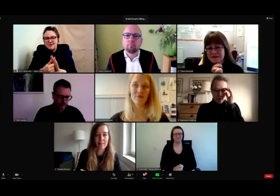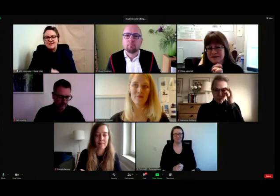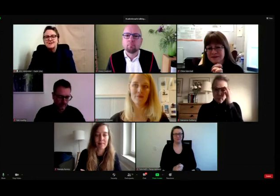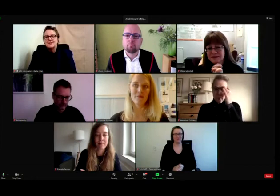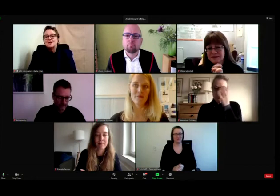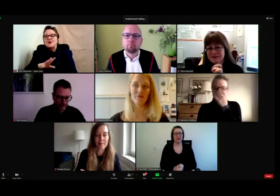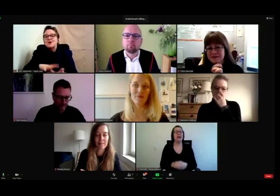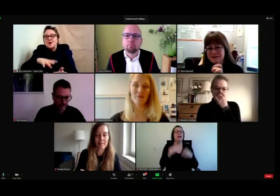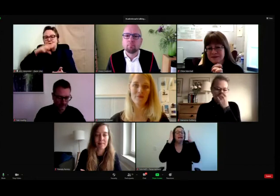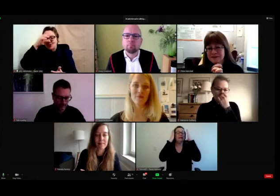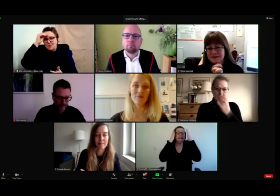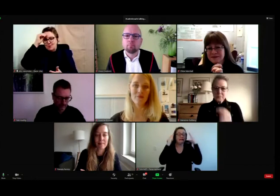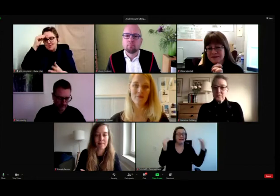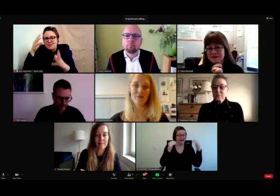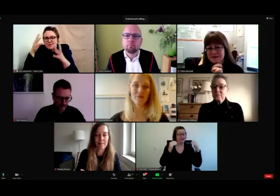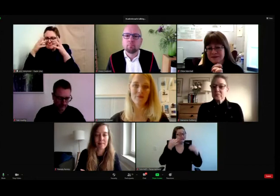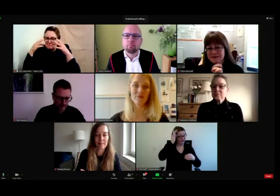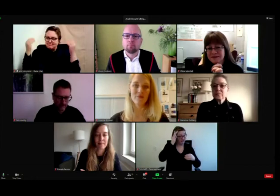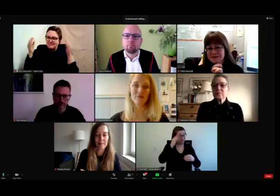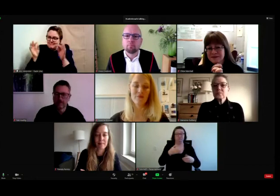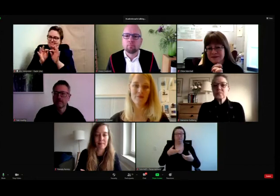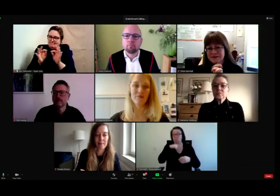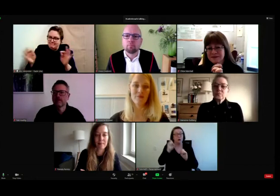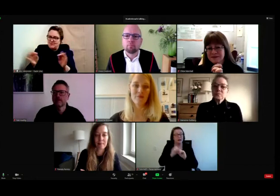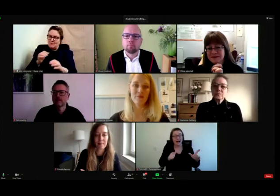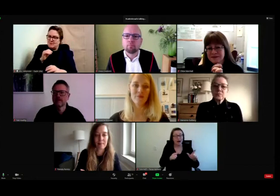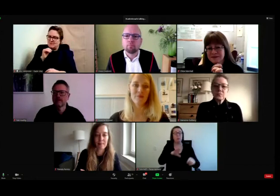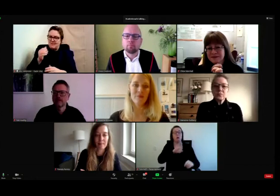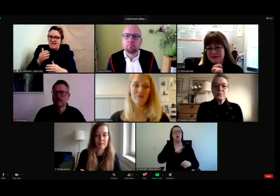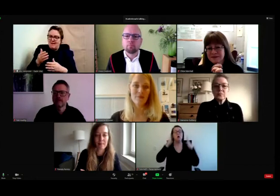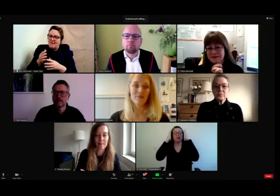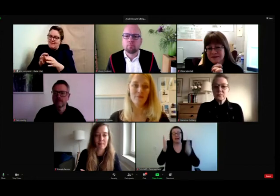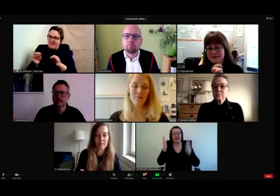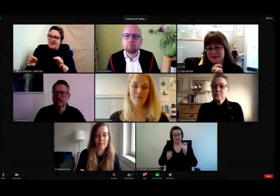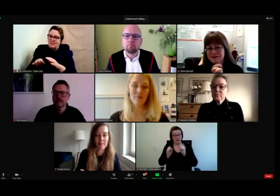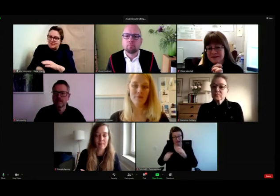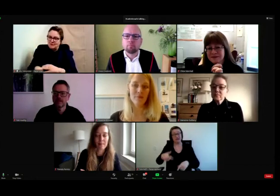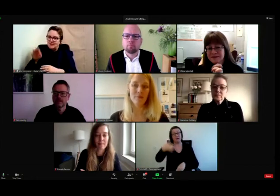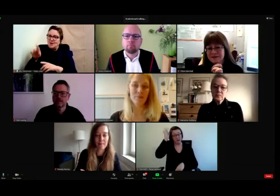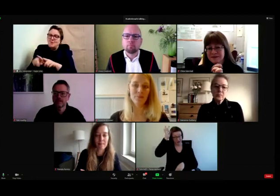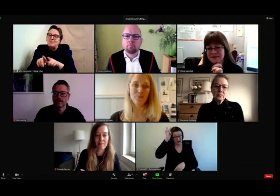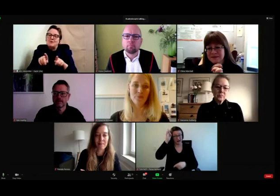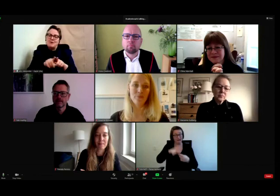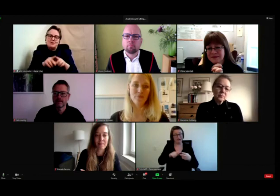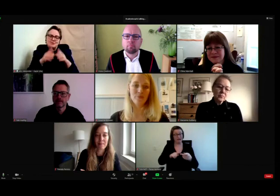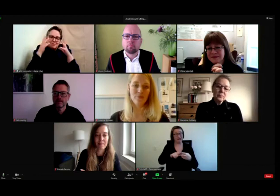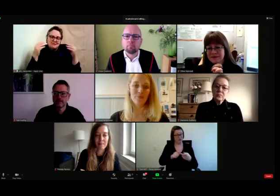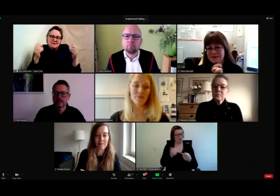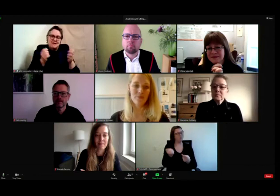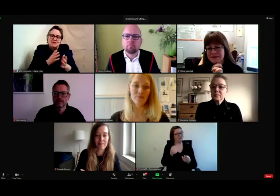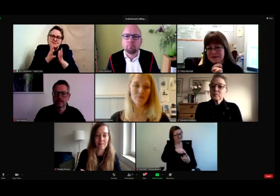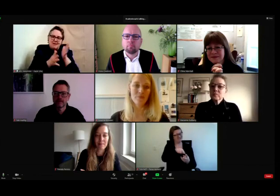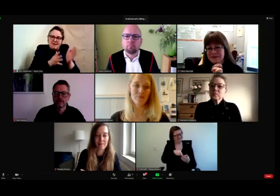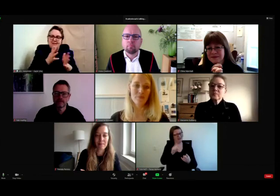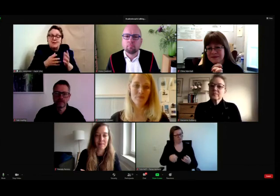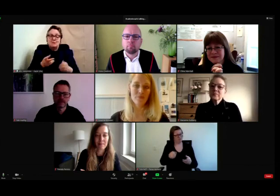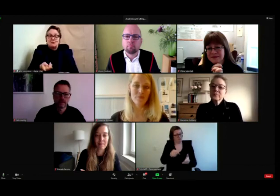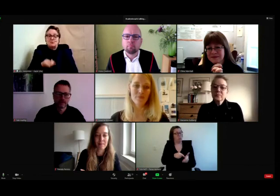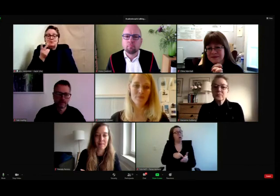only Dutch, which was not your native language, but also Dutch Sign Language, the two languages you had to work